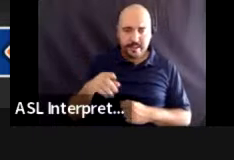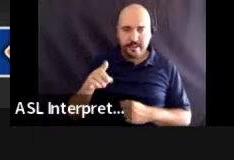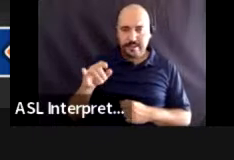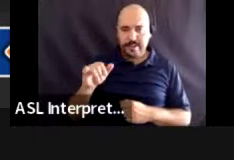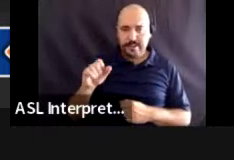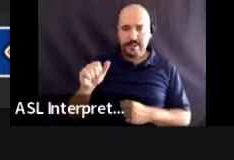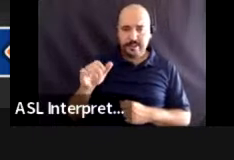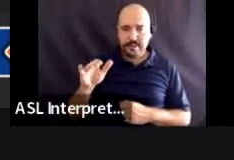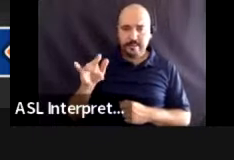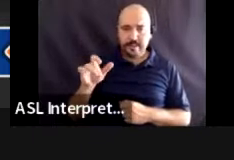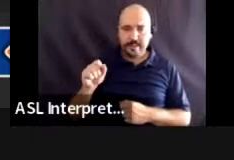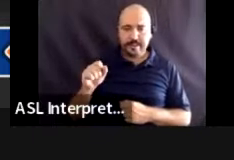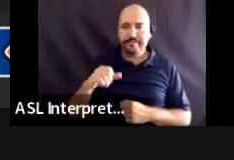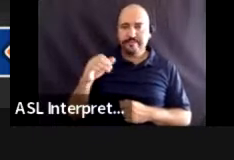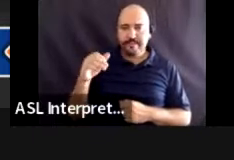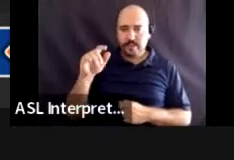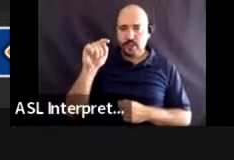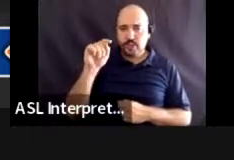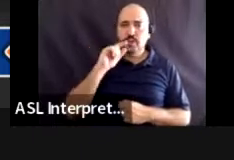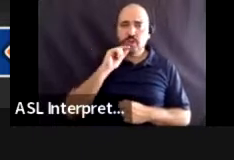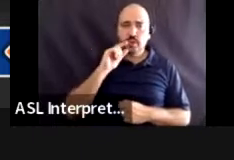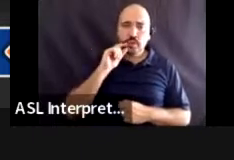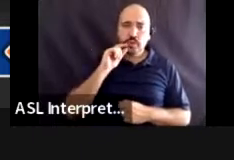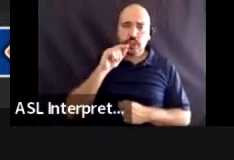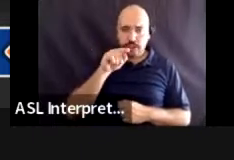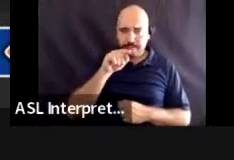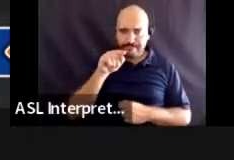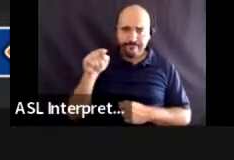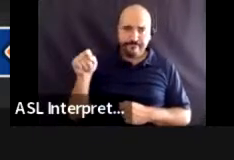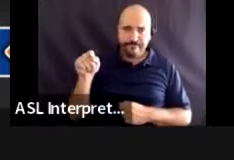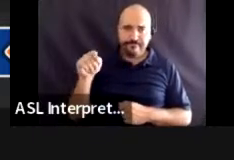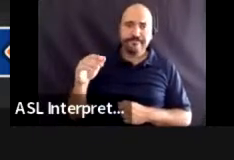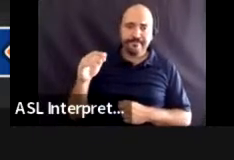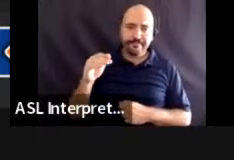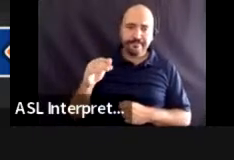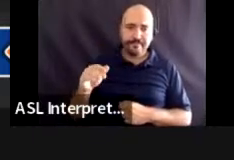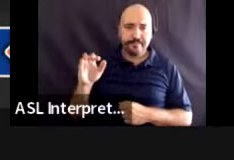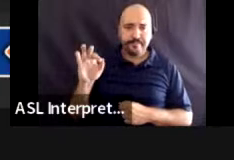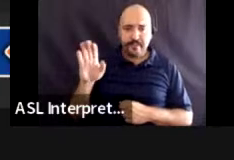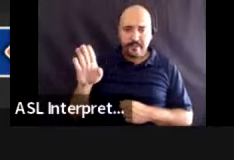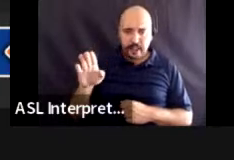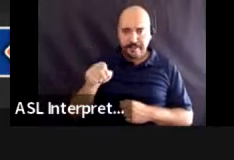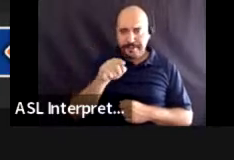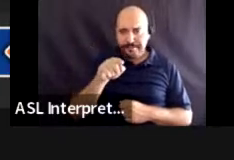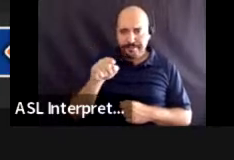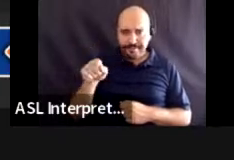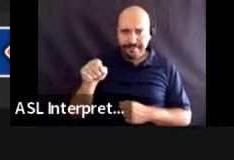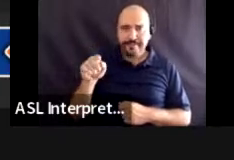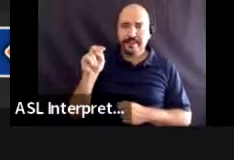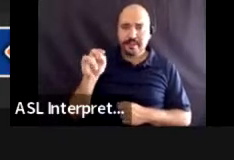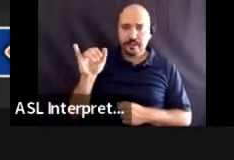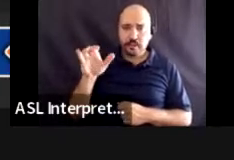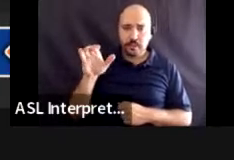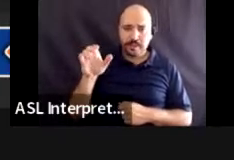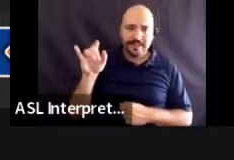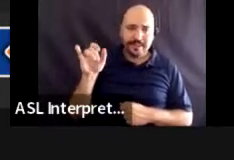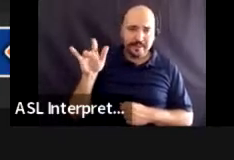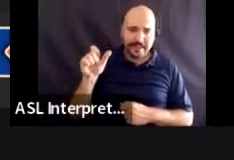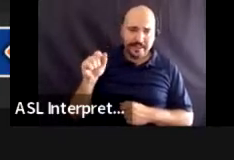nyc.gov/disability. And then the Twitter is @NYC Disabilities. Facebook is @NYC